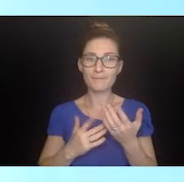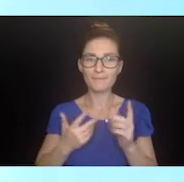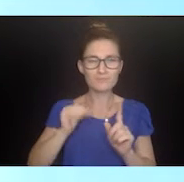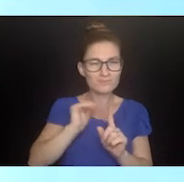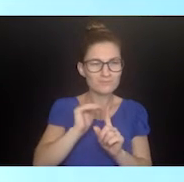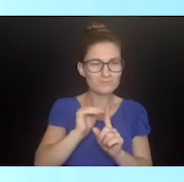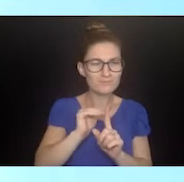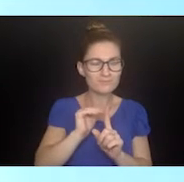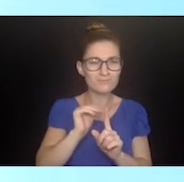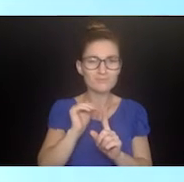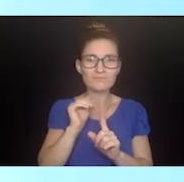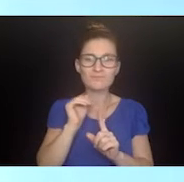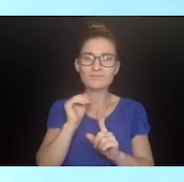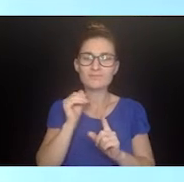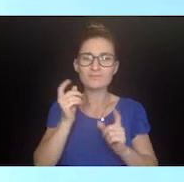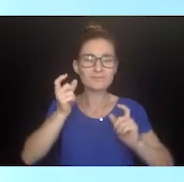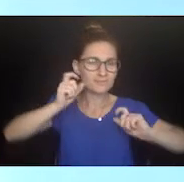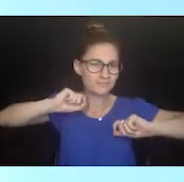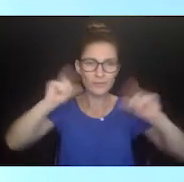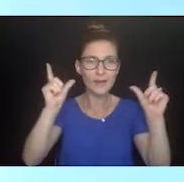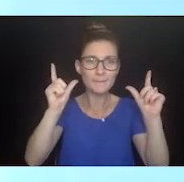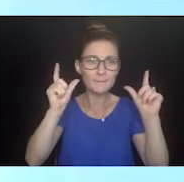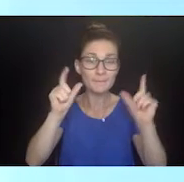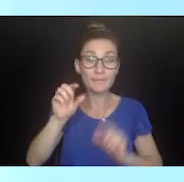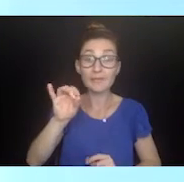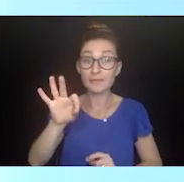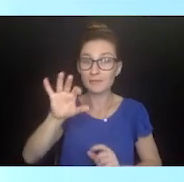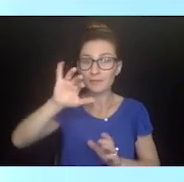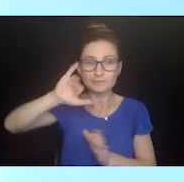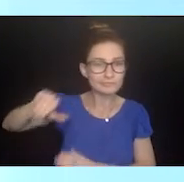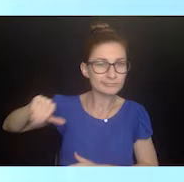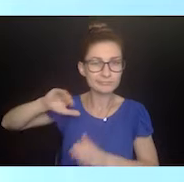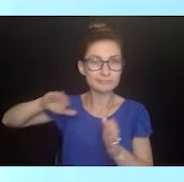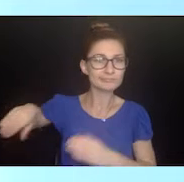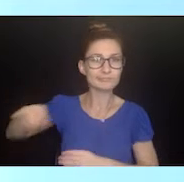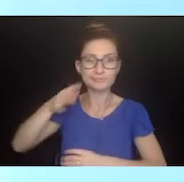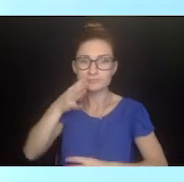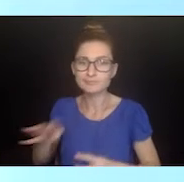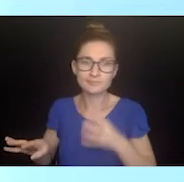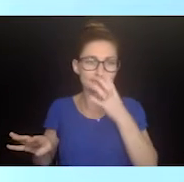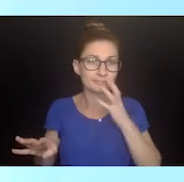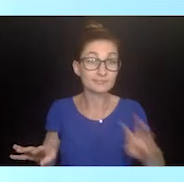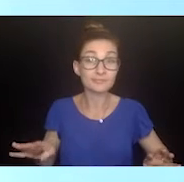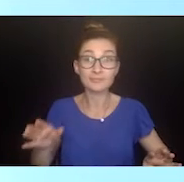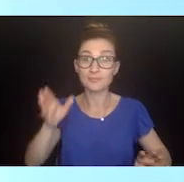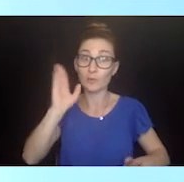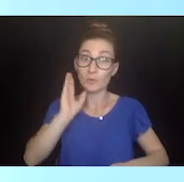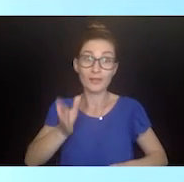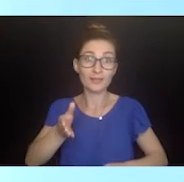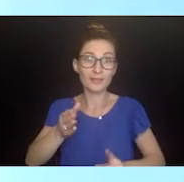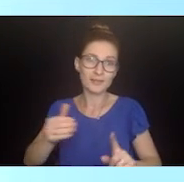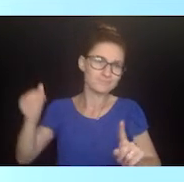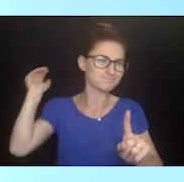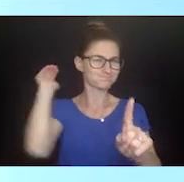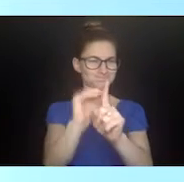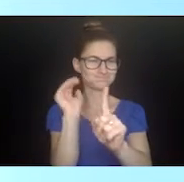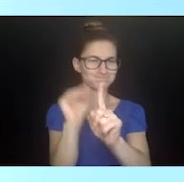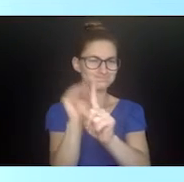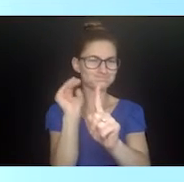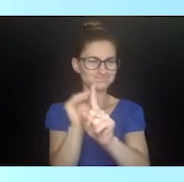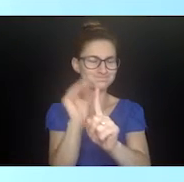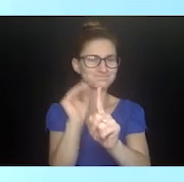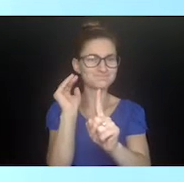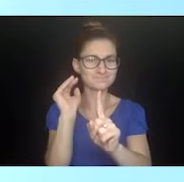tap or a tap on the shoulder. And then if we don't listen, then we get a bigger